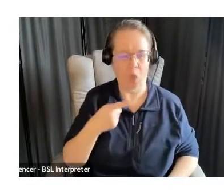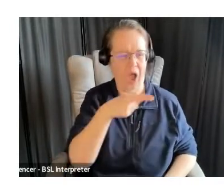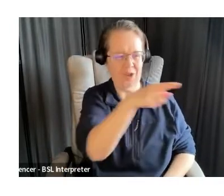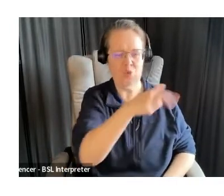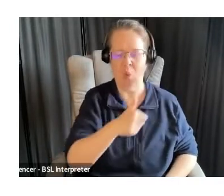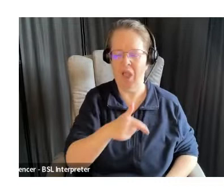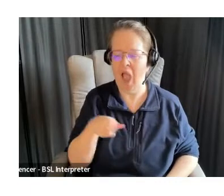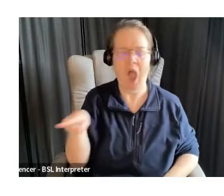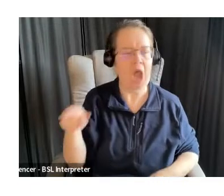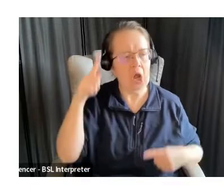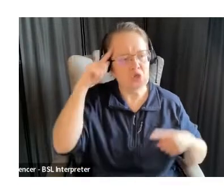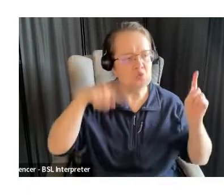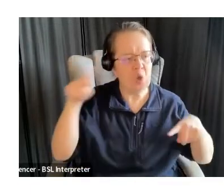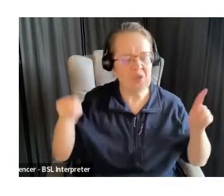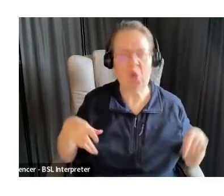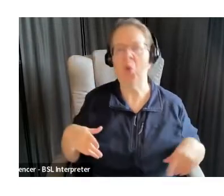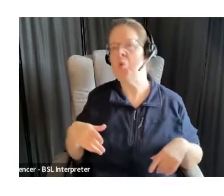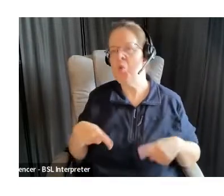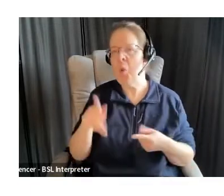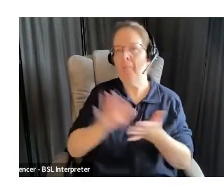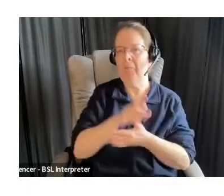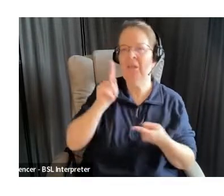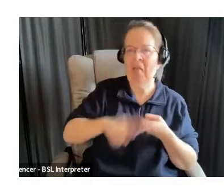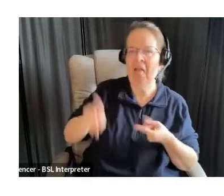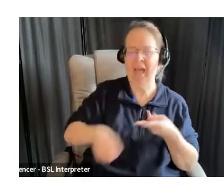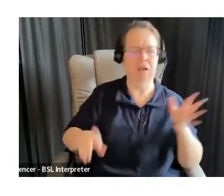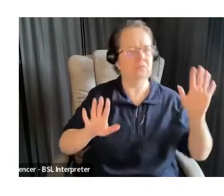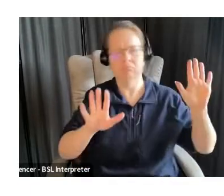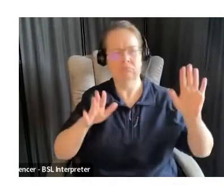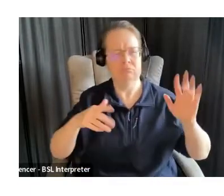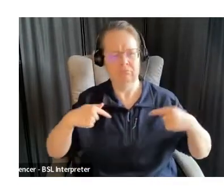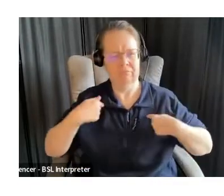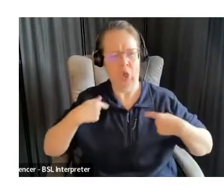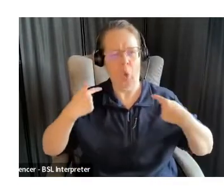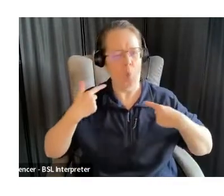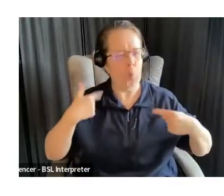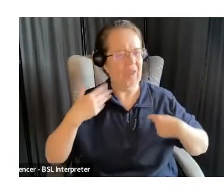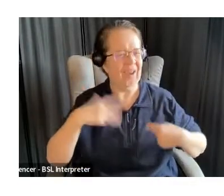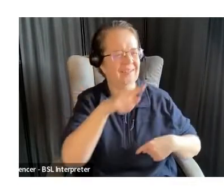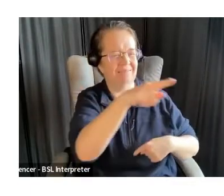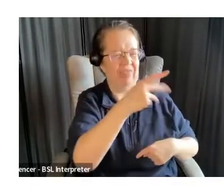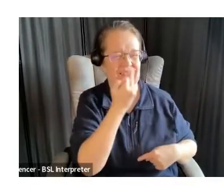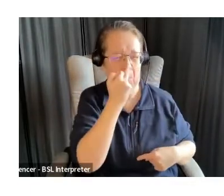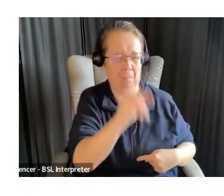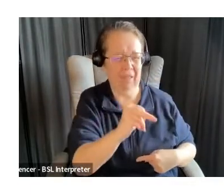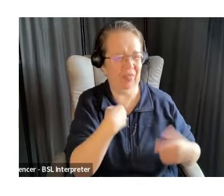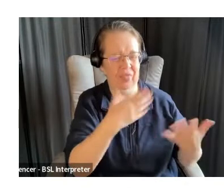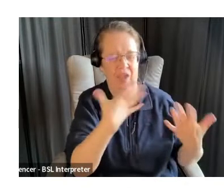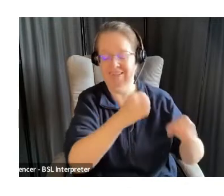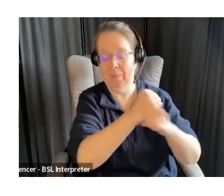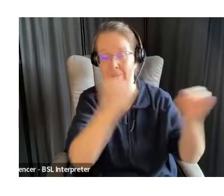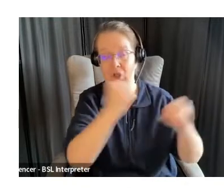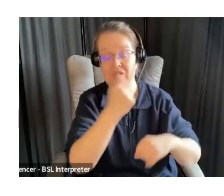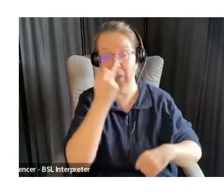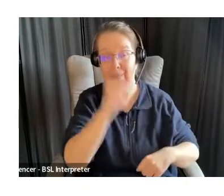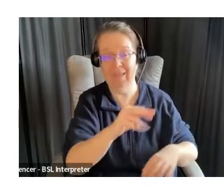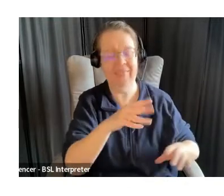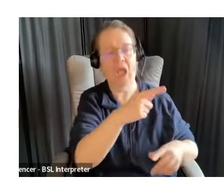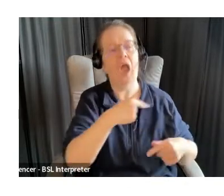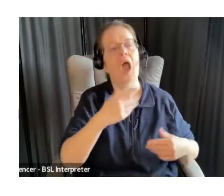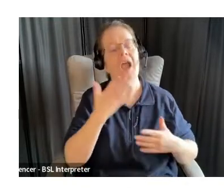right? We've got to educate others and bust myths along the way. I'm a big believer in becoming your